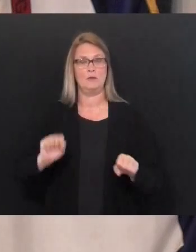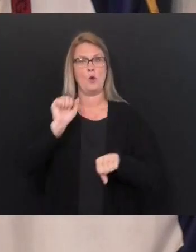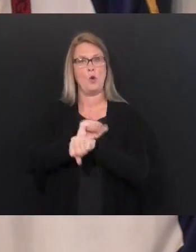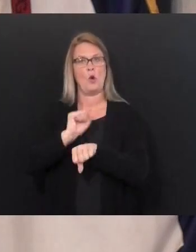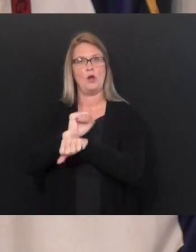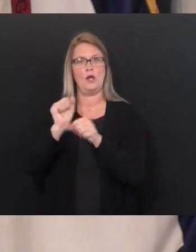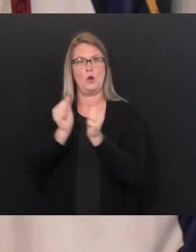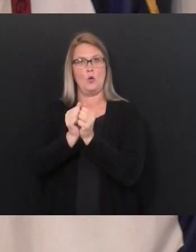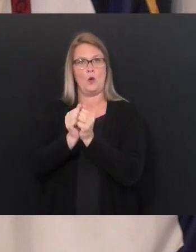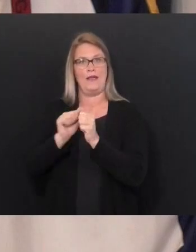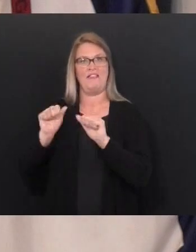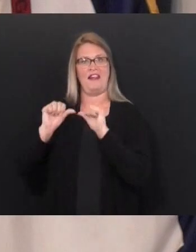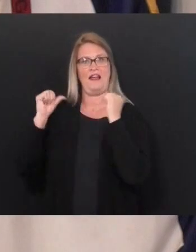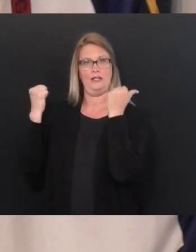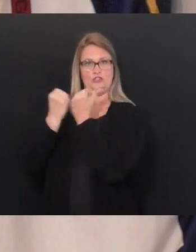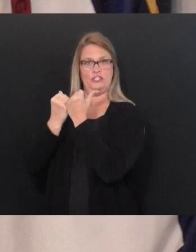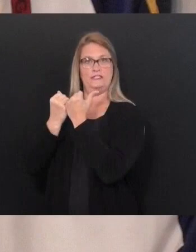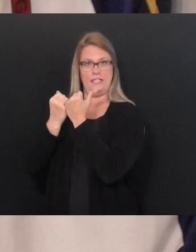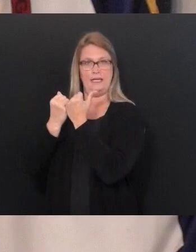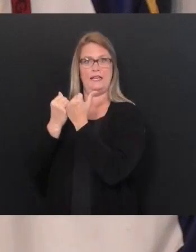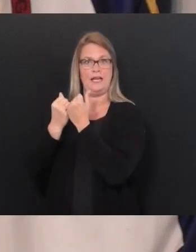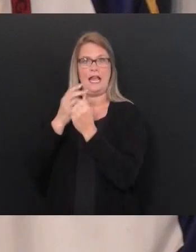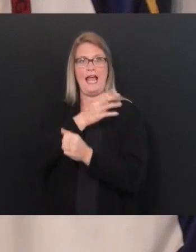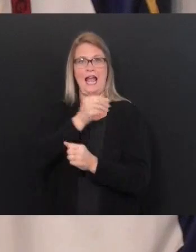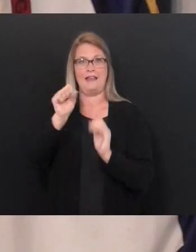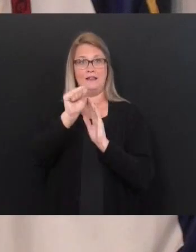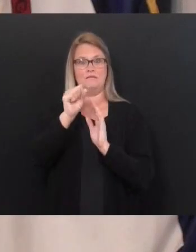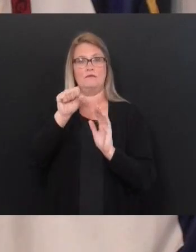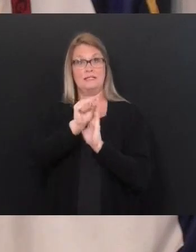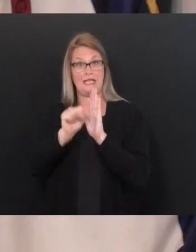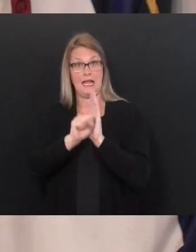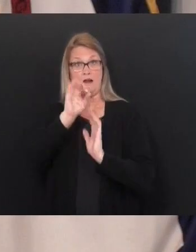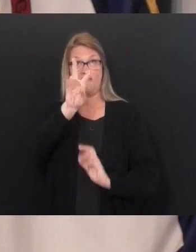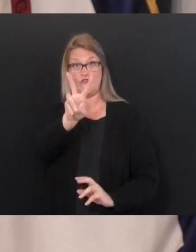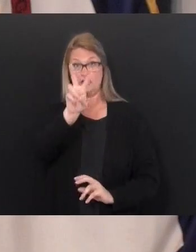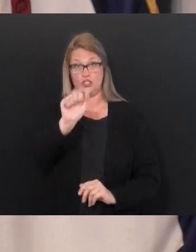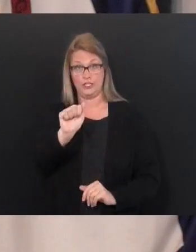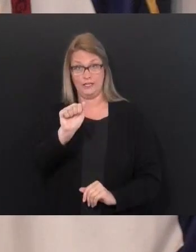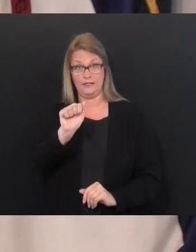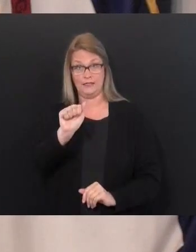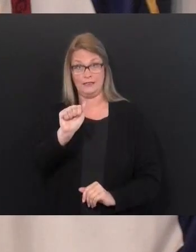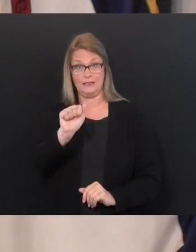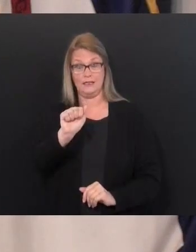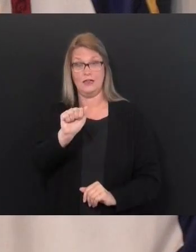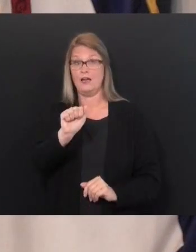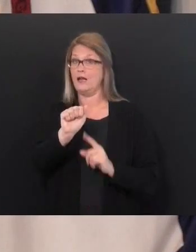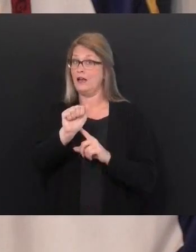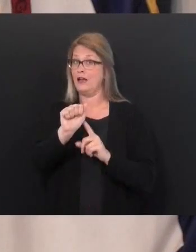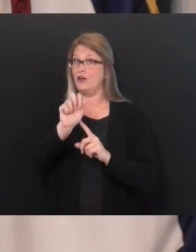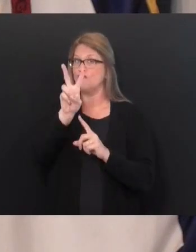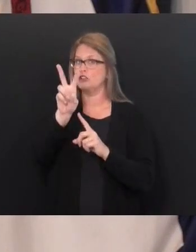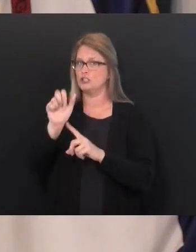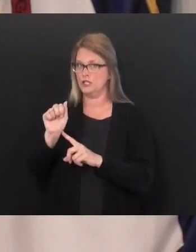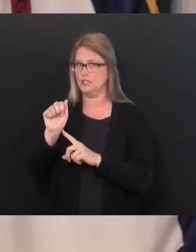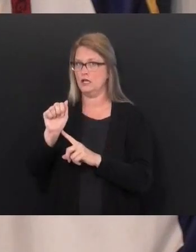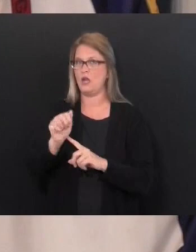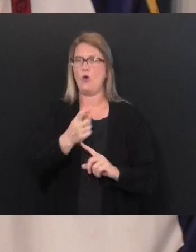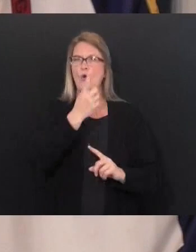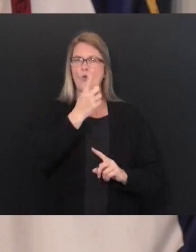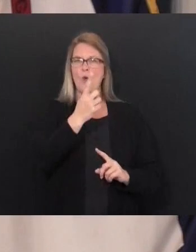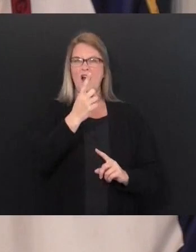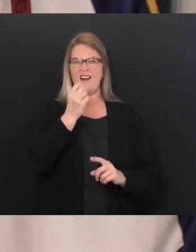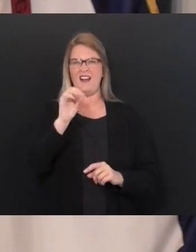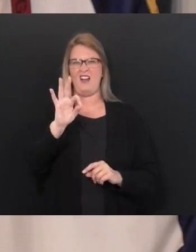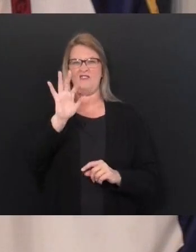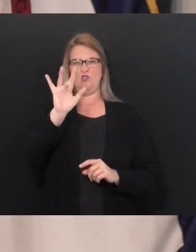Emergency Management Agency and the state of Virginia. This is one of 25